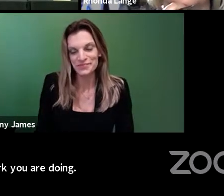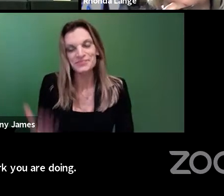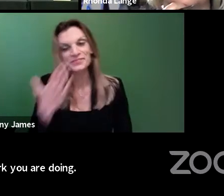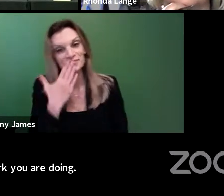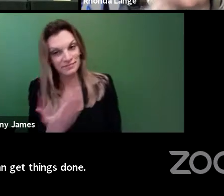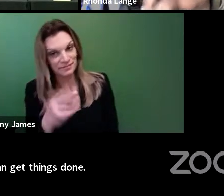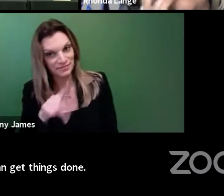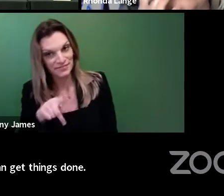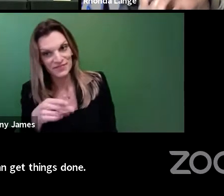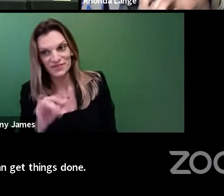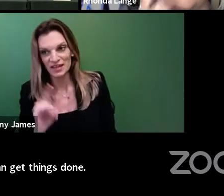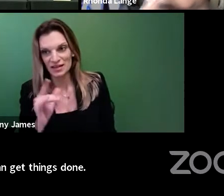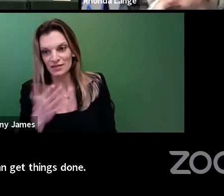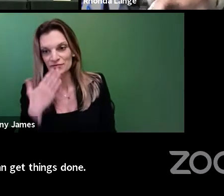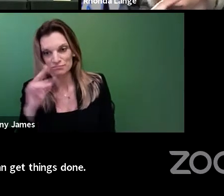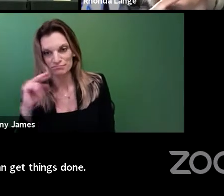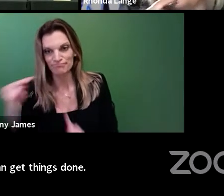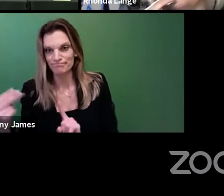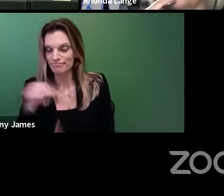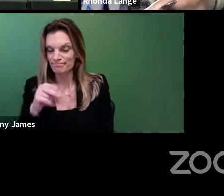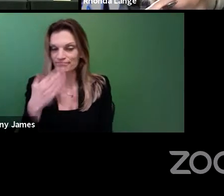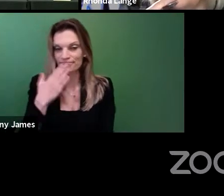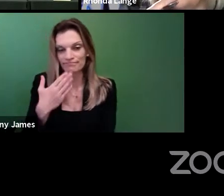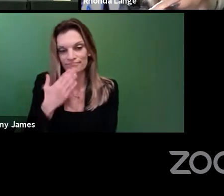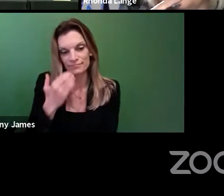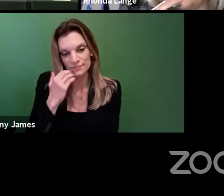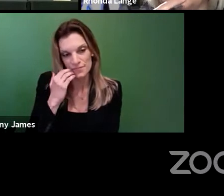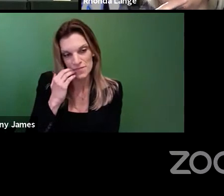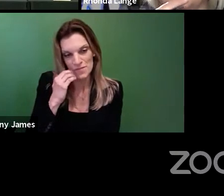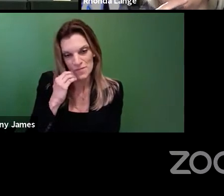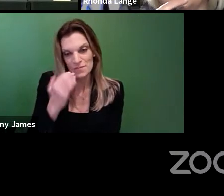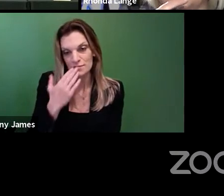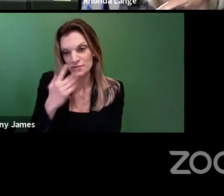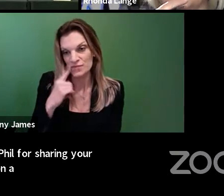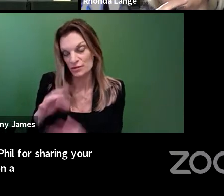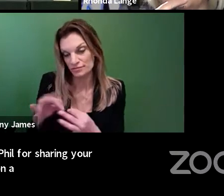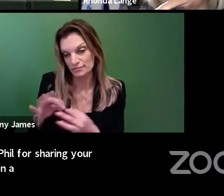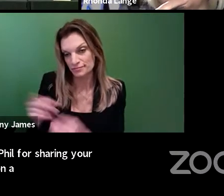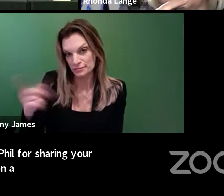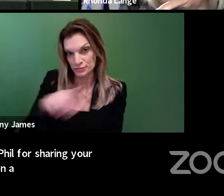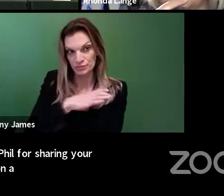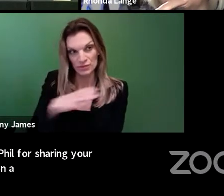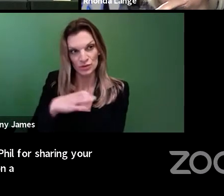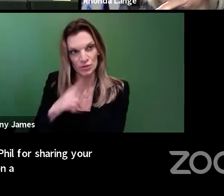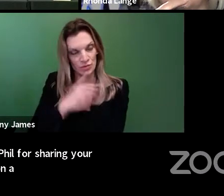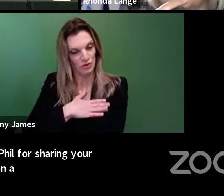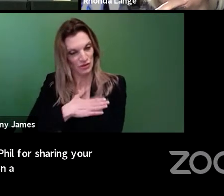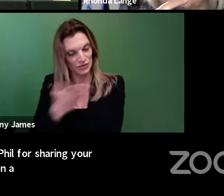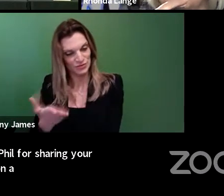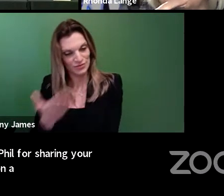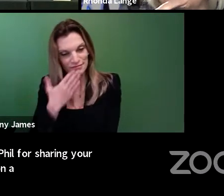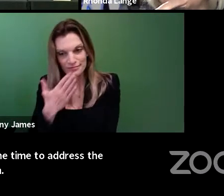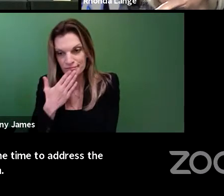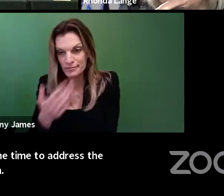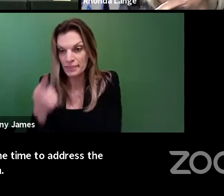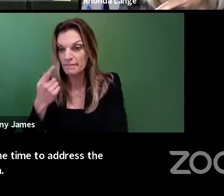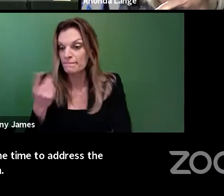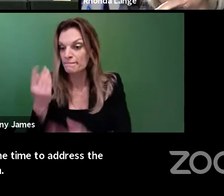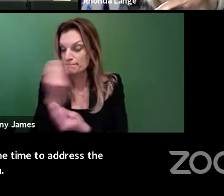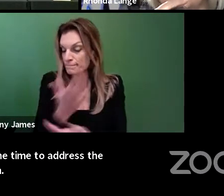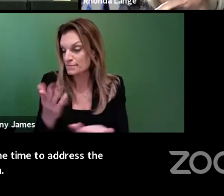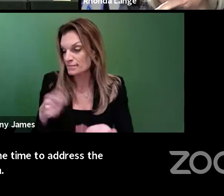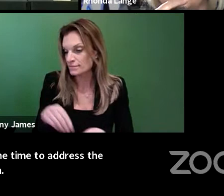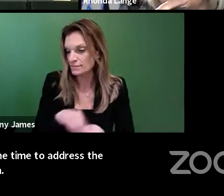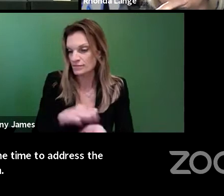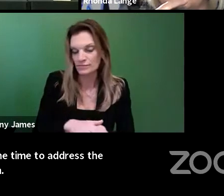Phil, for sharing your perspective on a collaborative spirit and taking the time to address the commission. We appreciate that. For purposes of the public